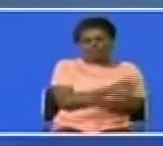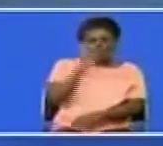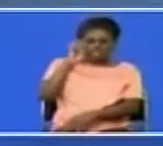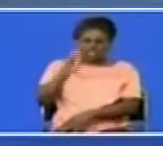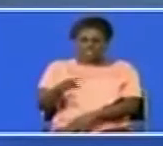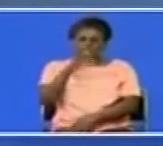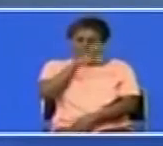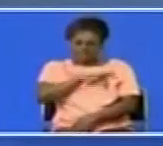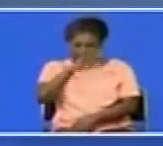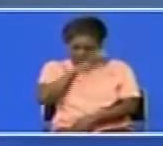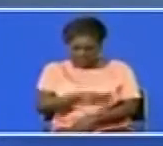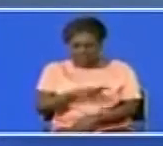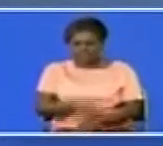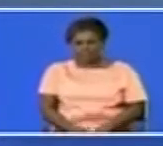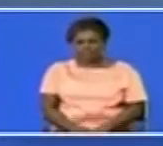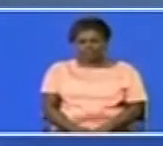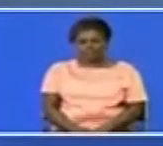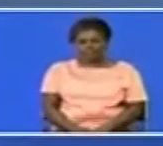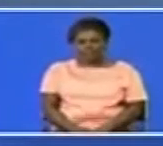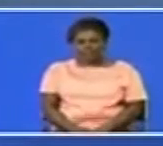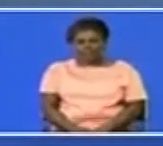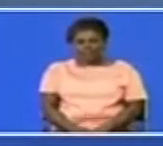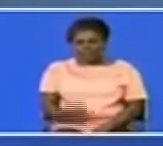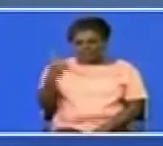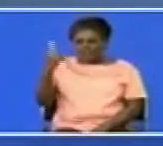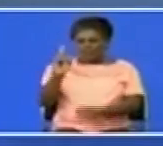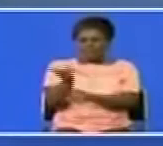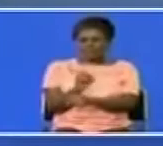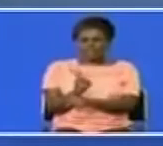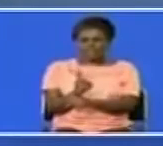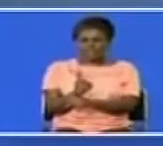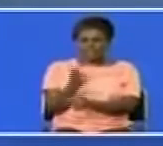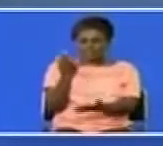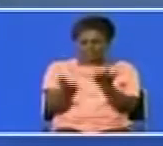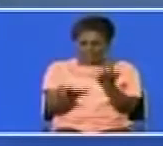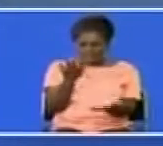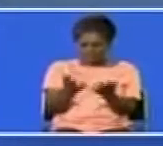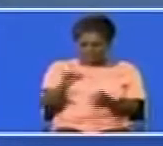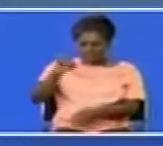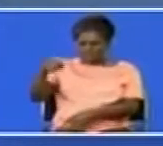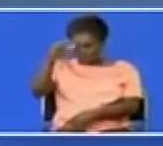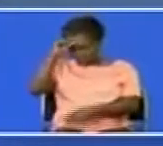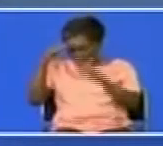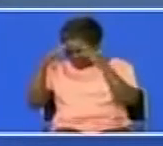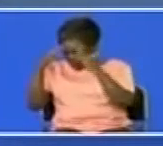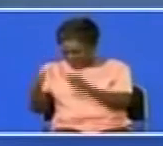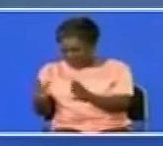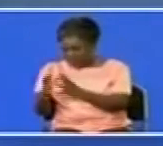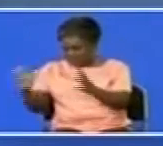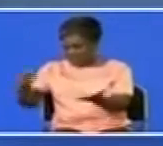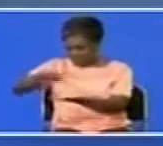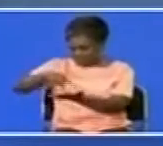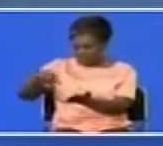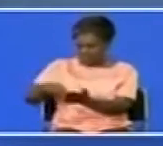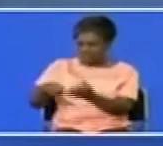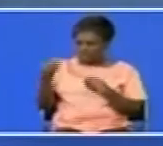transformation of our lower level. All right, I want to give you just a minute. It's a matter of balance. Yeah. The Jubilee administration has focused on large infrastructure, a